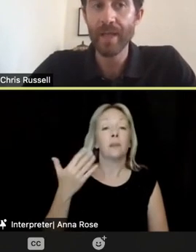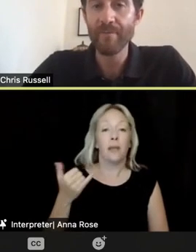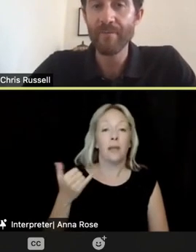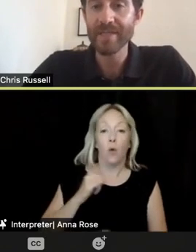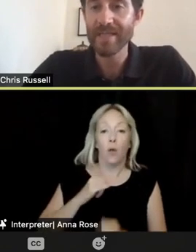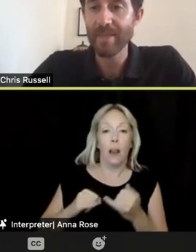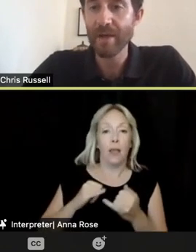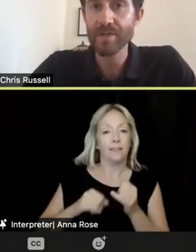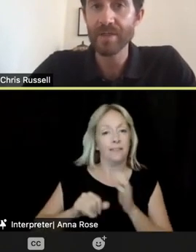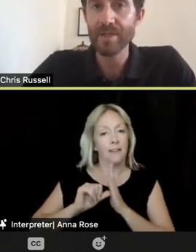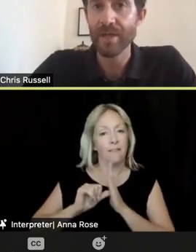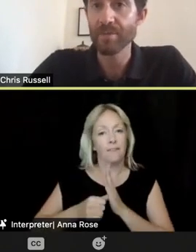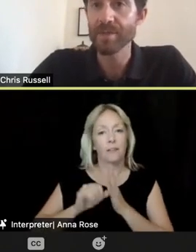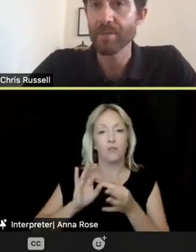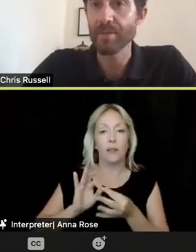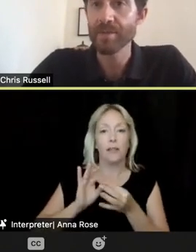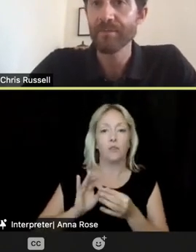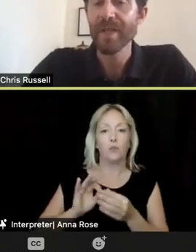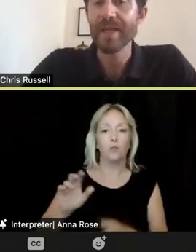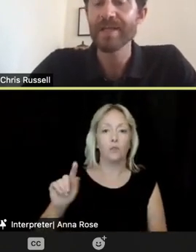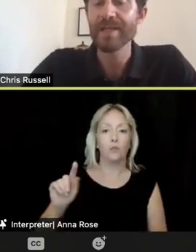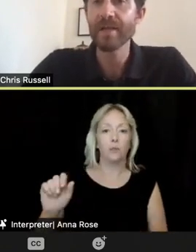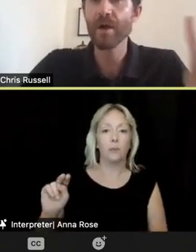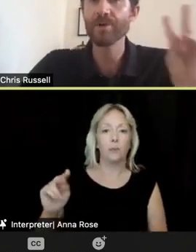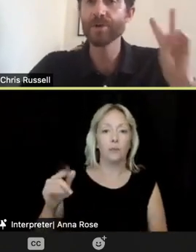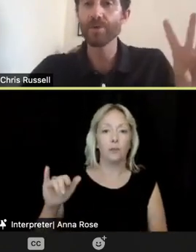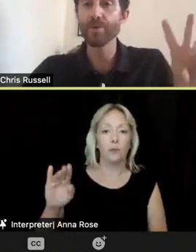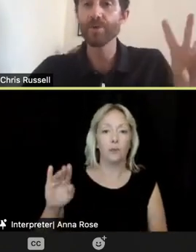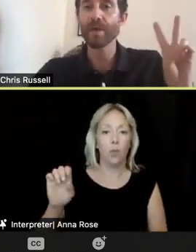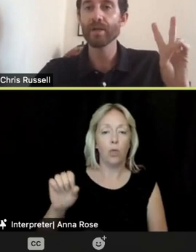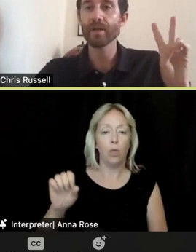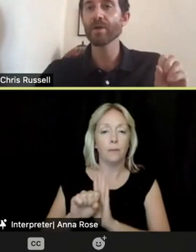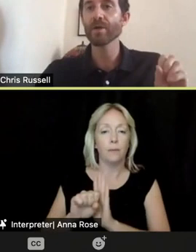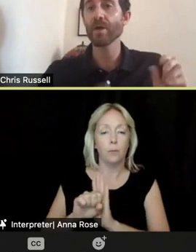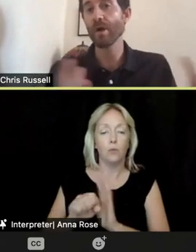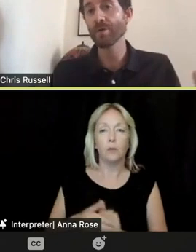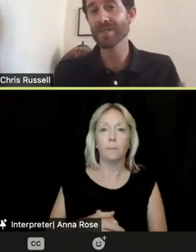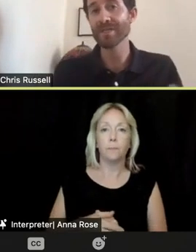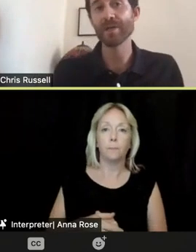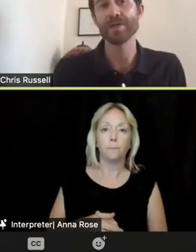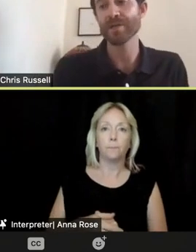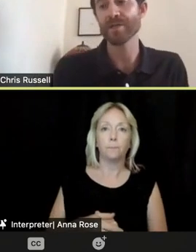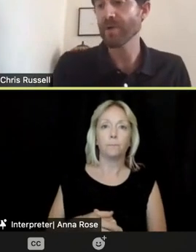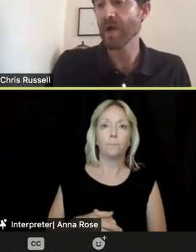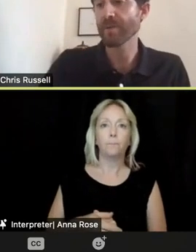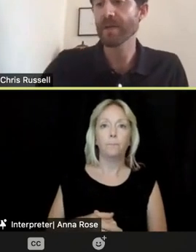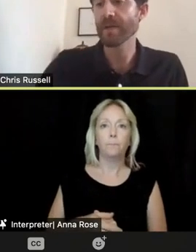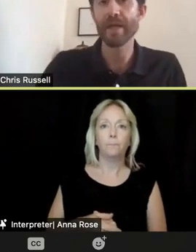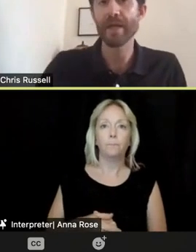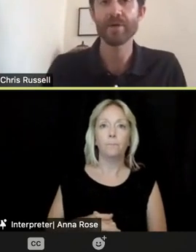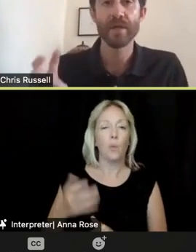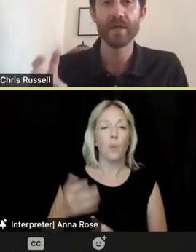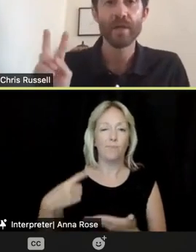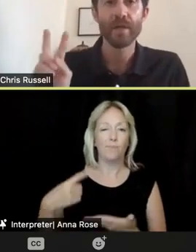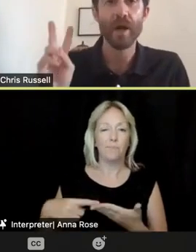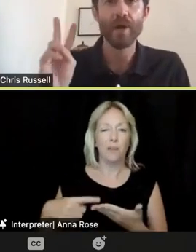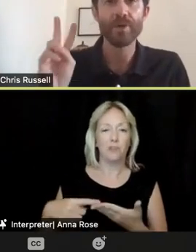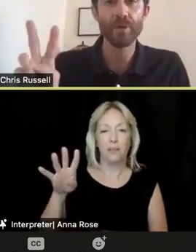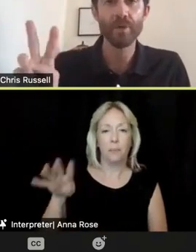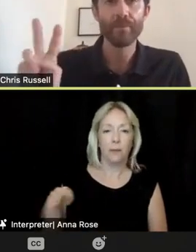thing we're going to really emphasize about using tangible symbols is that there are two, and these are our own distinctions that we've talked about in the